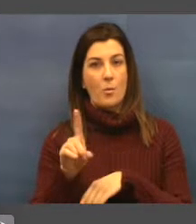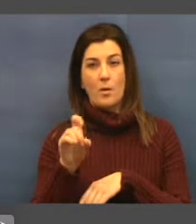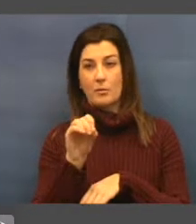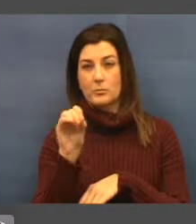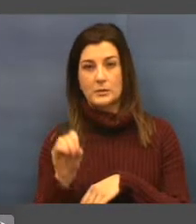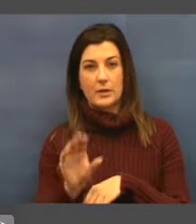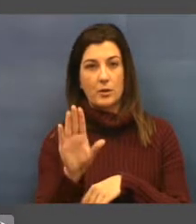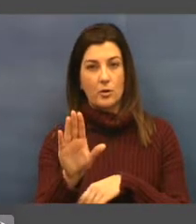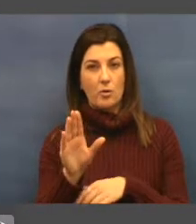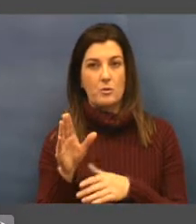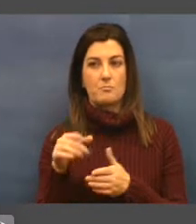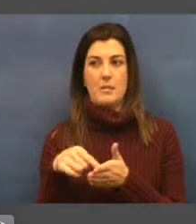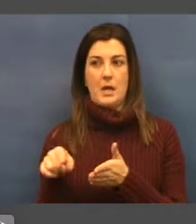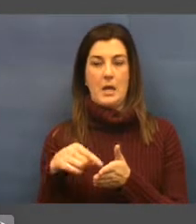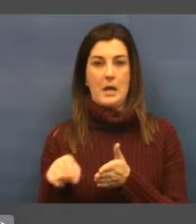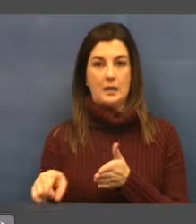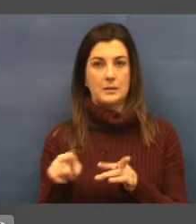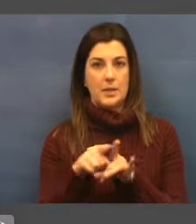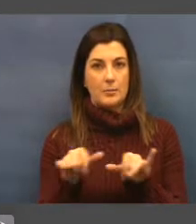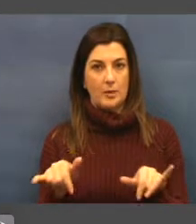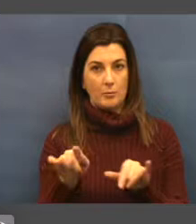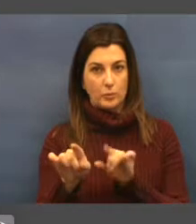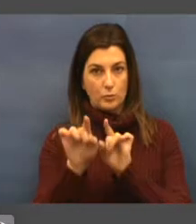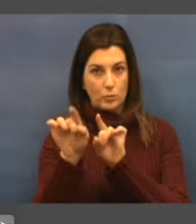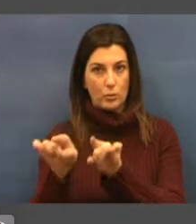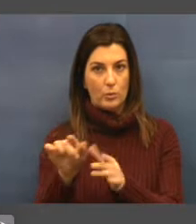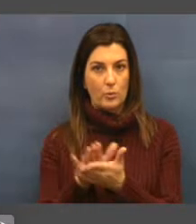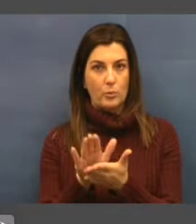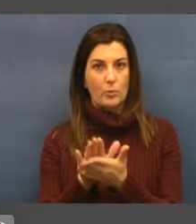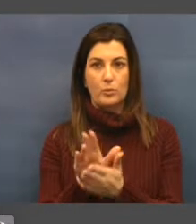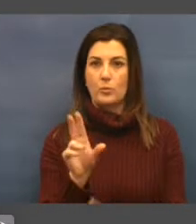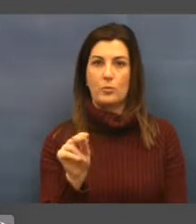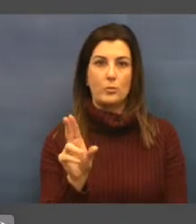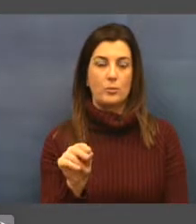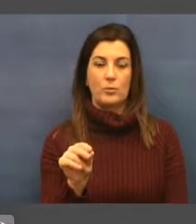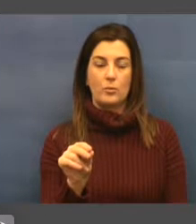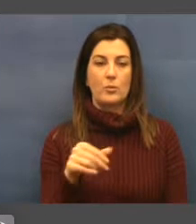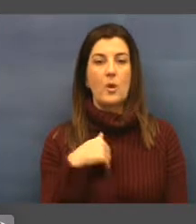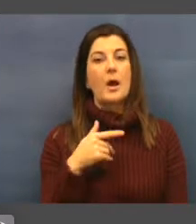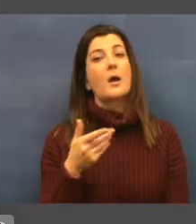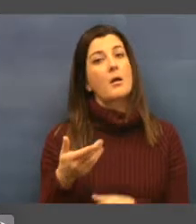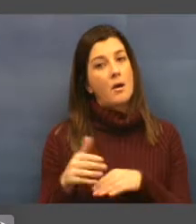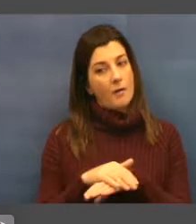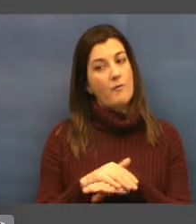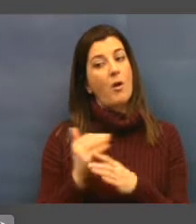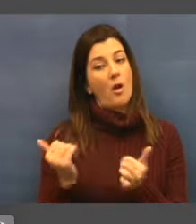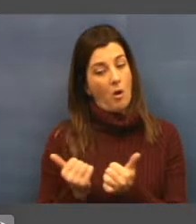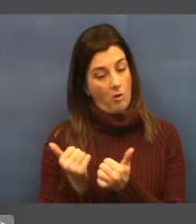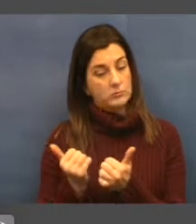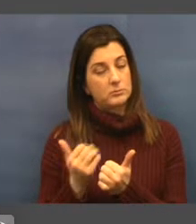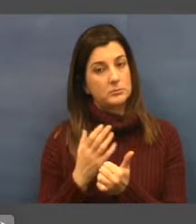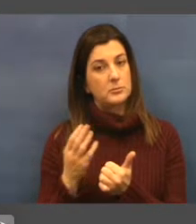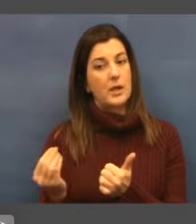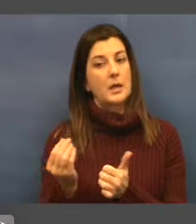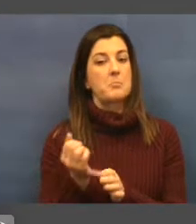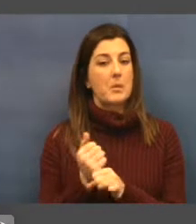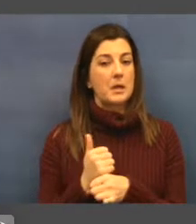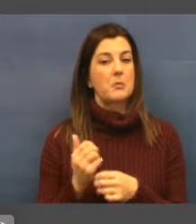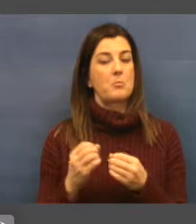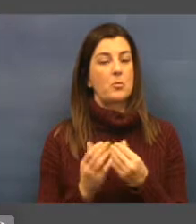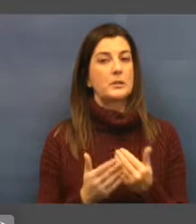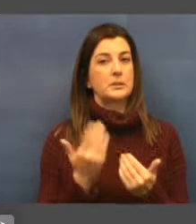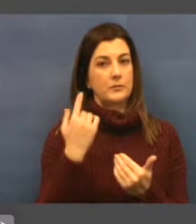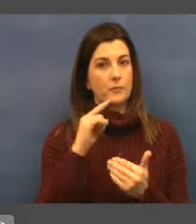you're in school. They're meant to cover the majority of them and to make it feasible for people to attend school